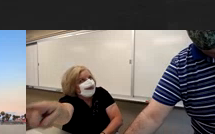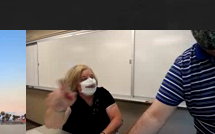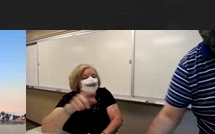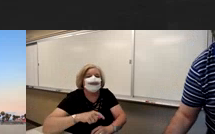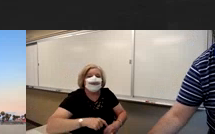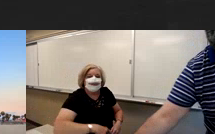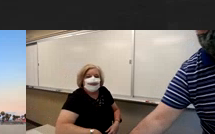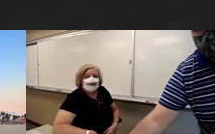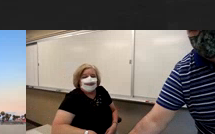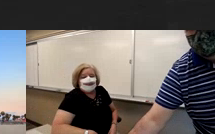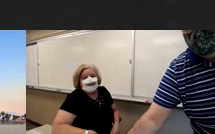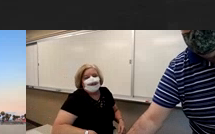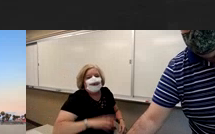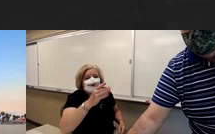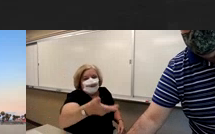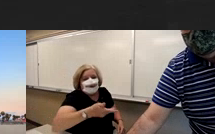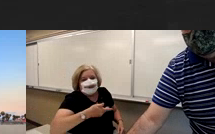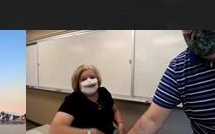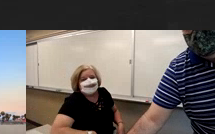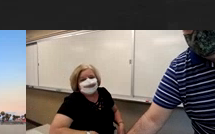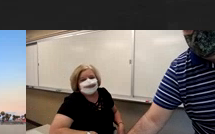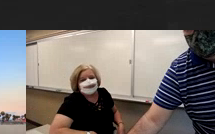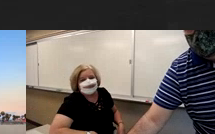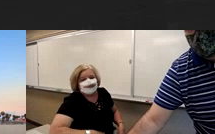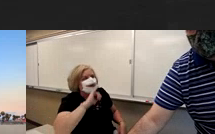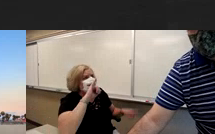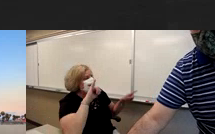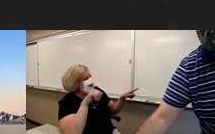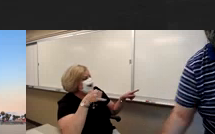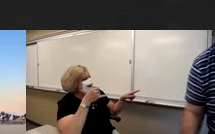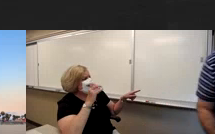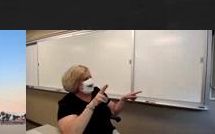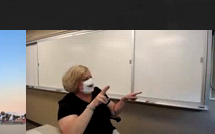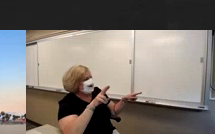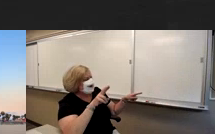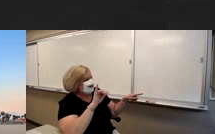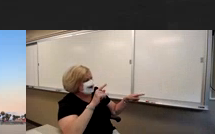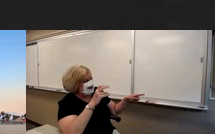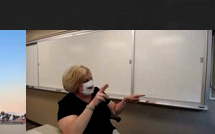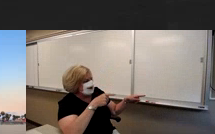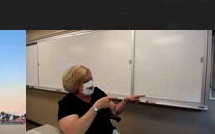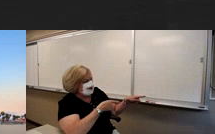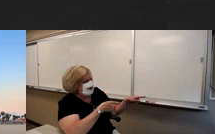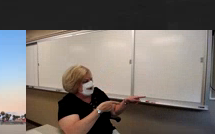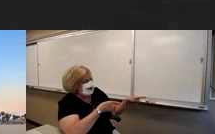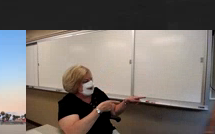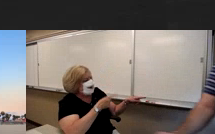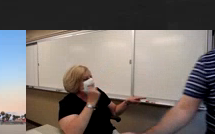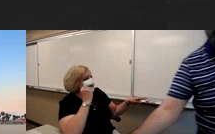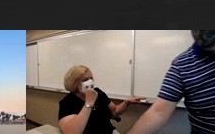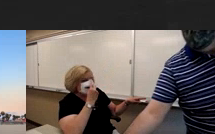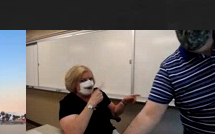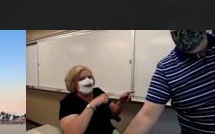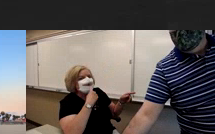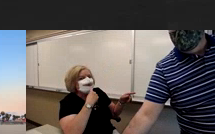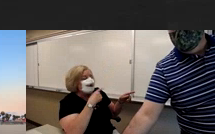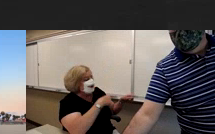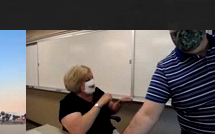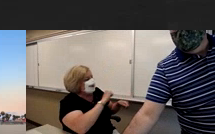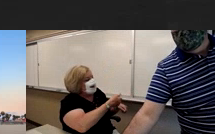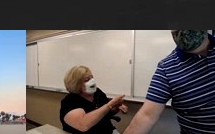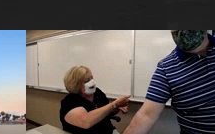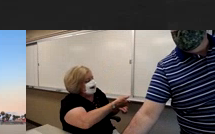Okay, thank you. You're welcome. Jennifer, I think I saw what you said. So you can invite